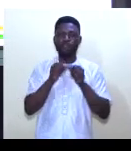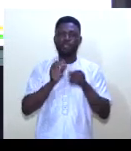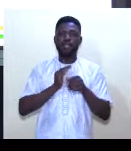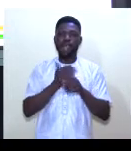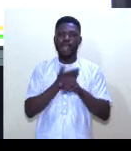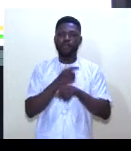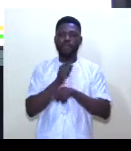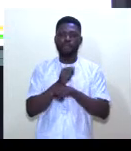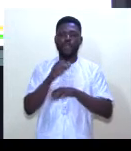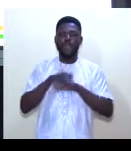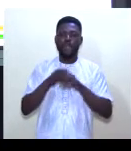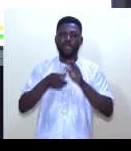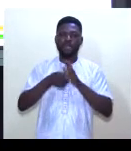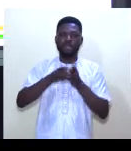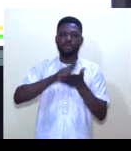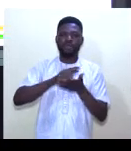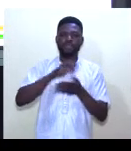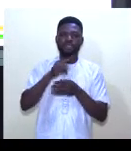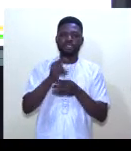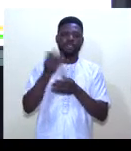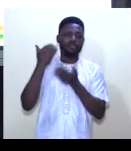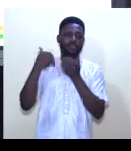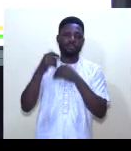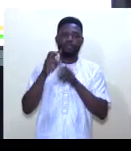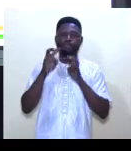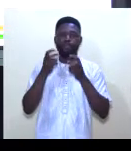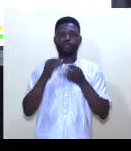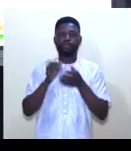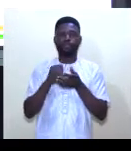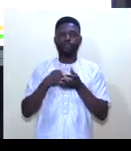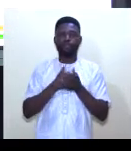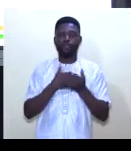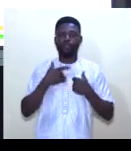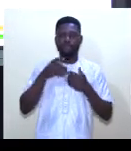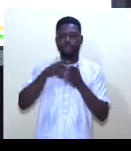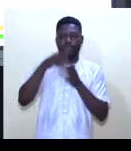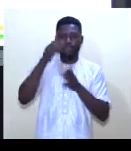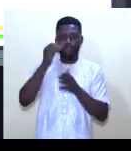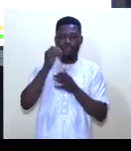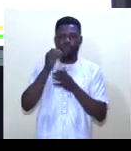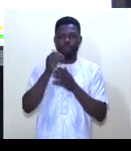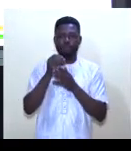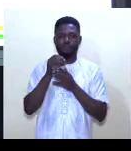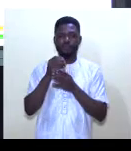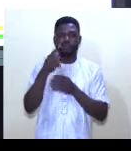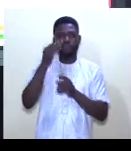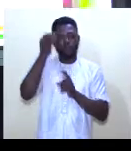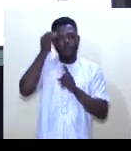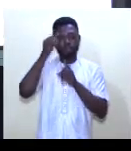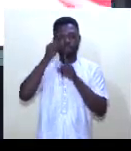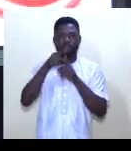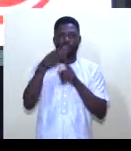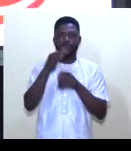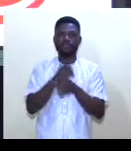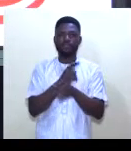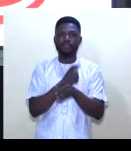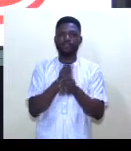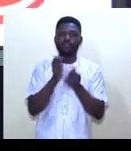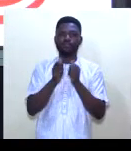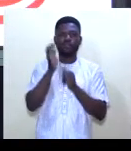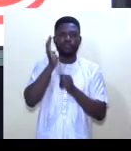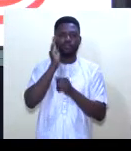our work on revising the previous topics that we have learned. But first, the objective of the